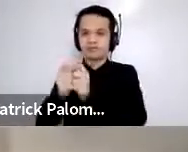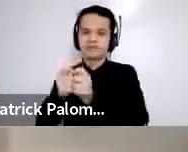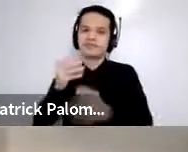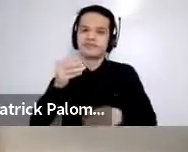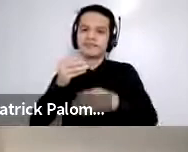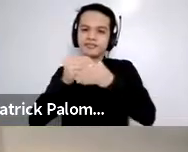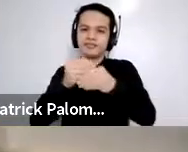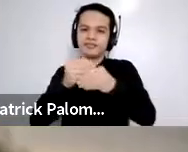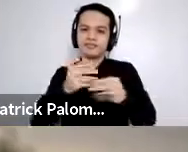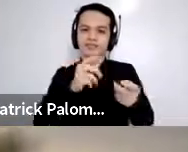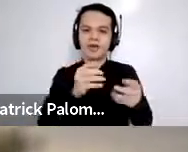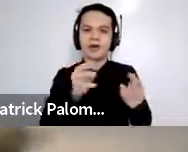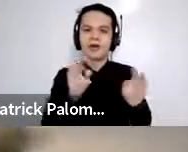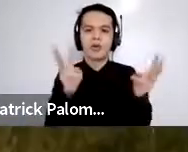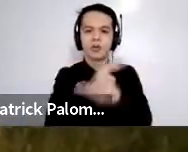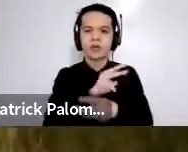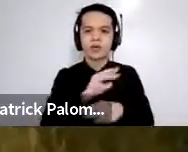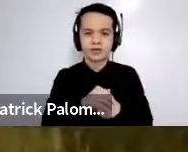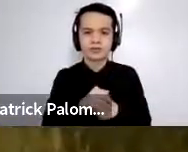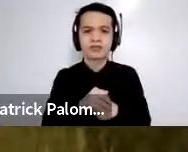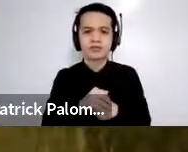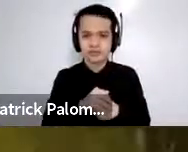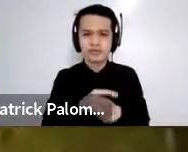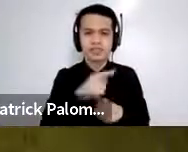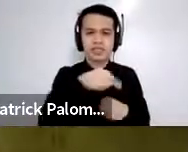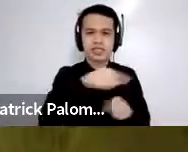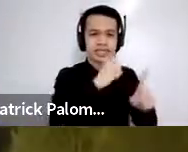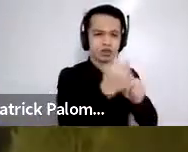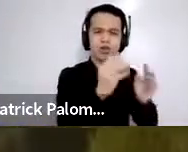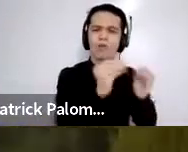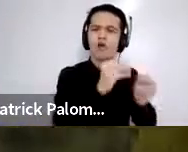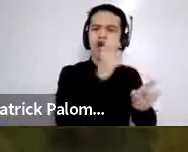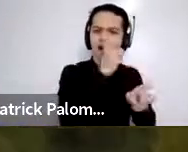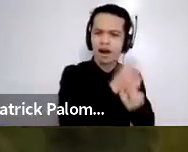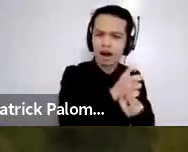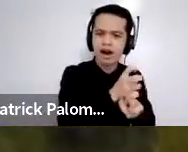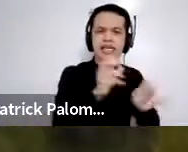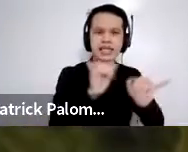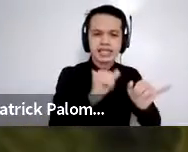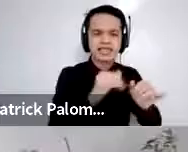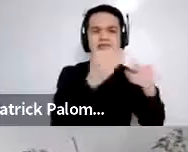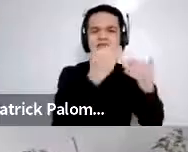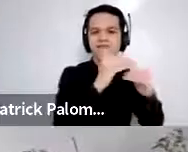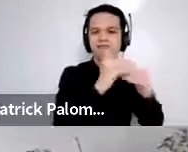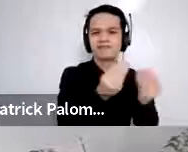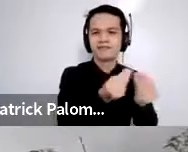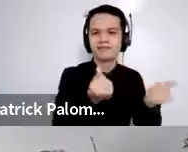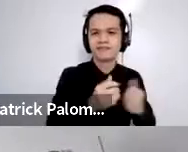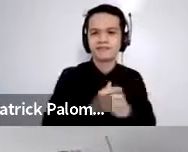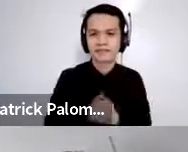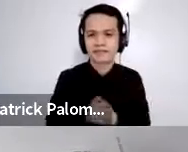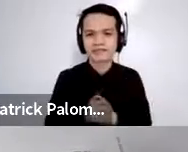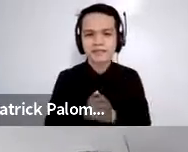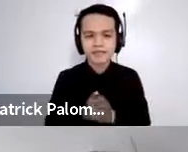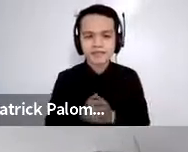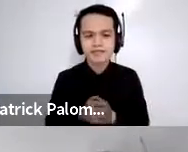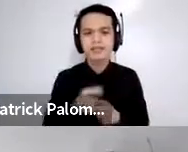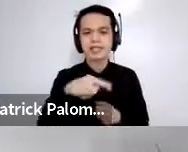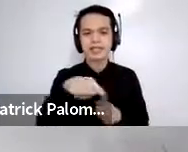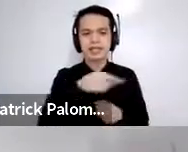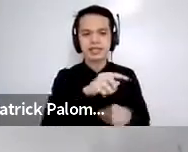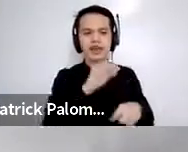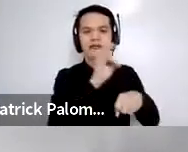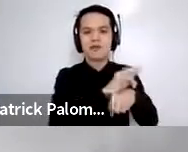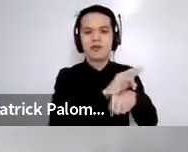further strains their fragile living conditions and already limited solutions. The forcibly displaced are most vulnerable to hazards like